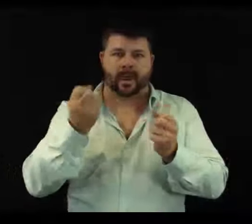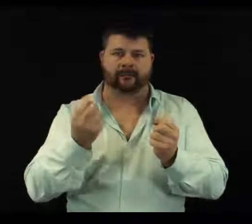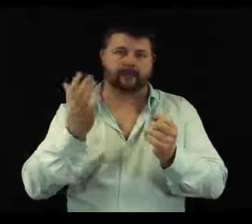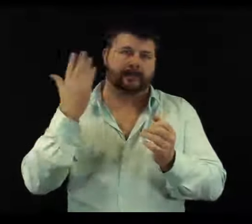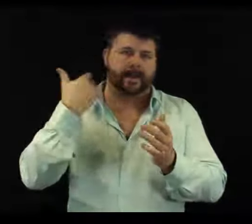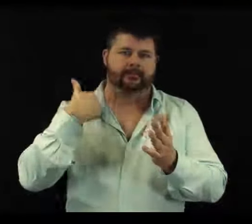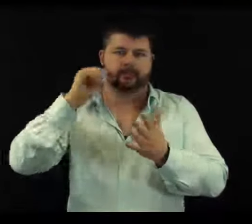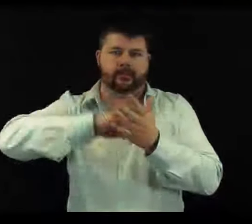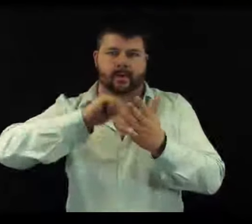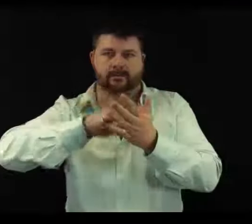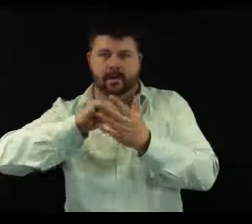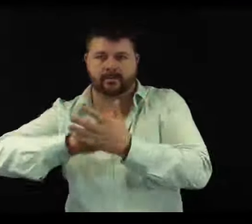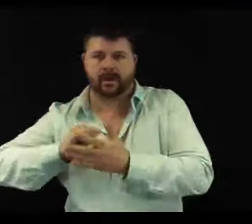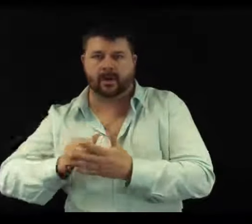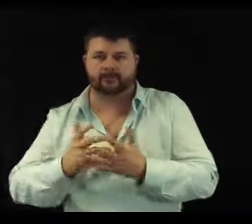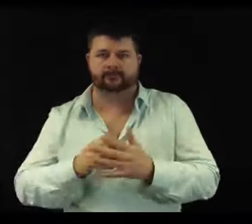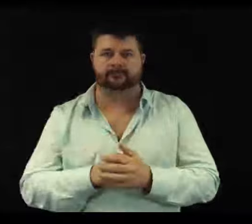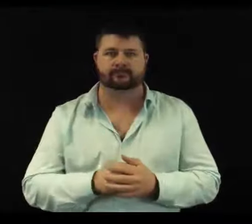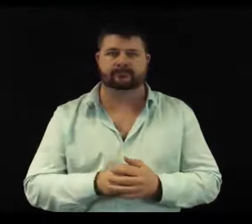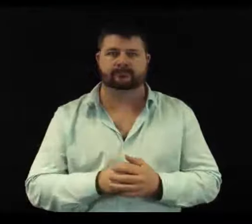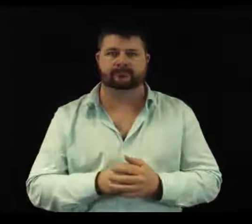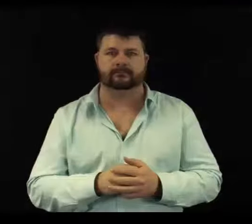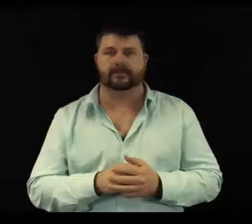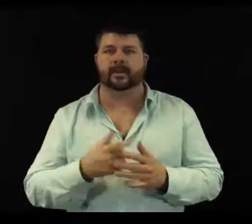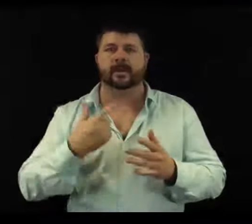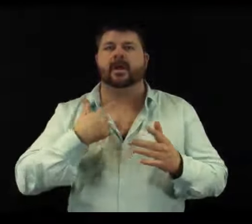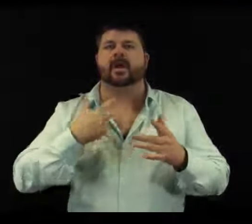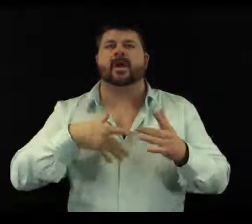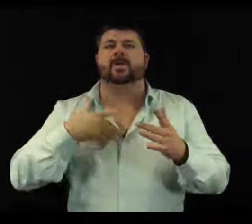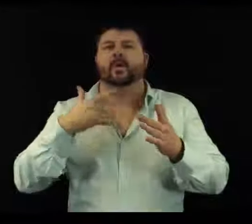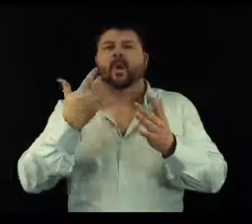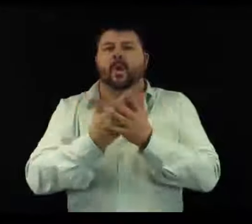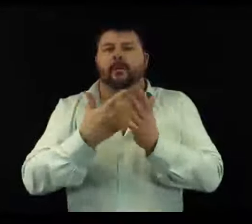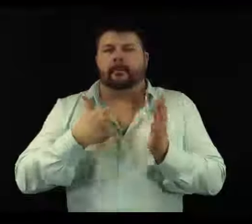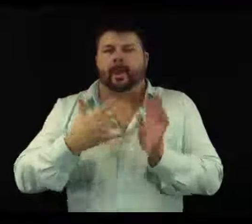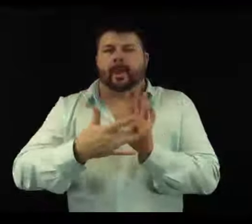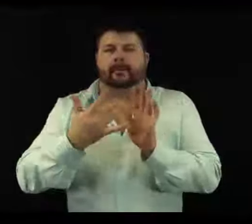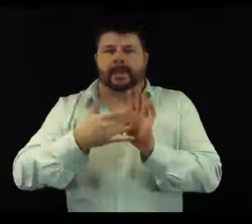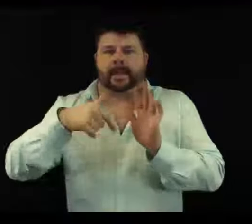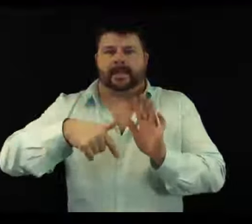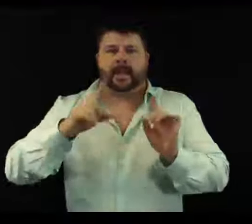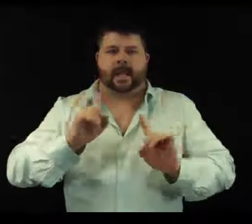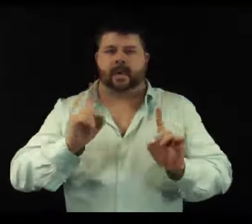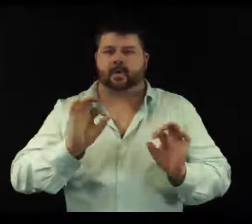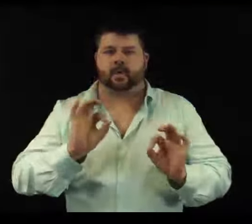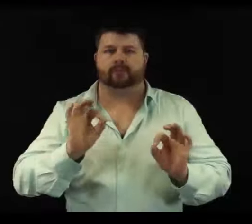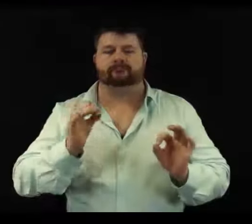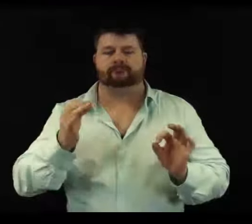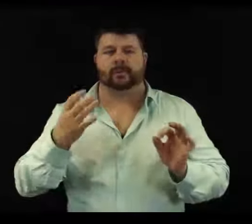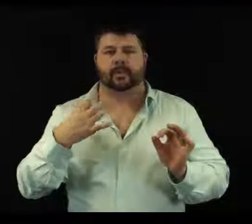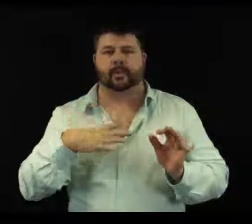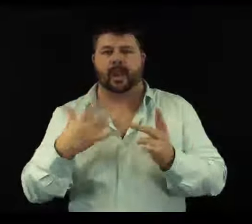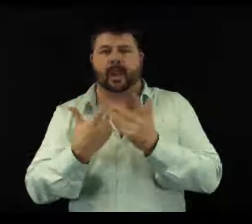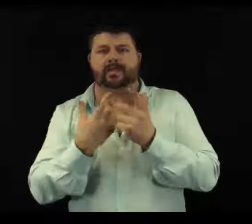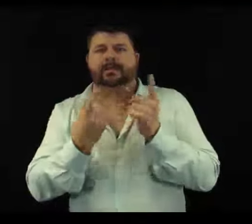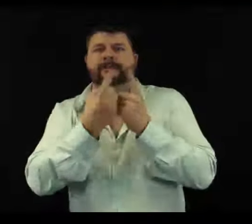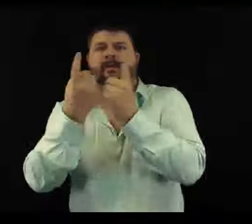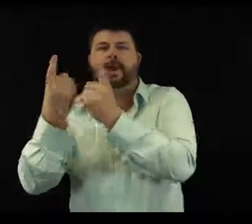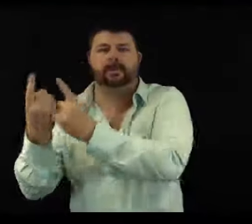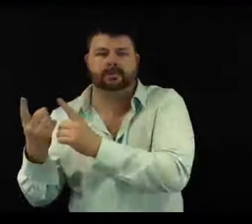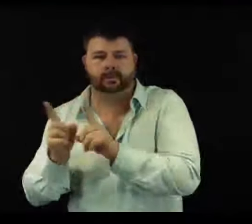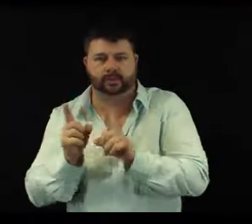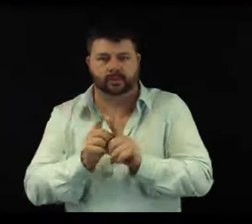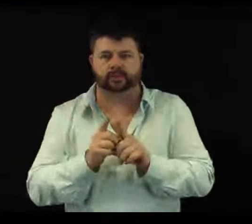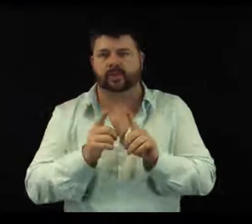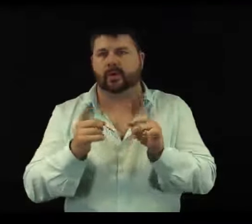purchased iTunes Music on your PC before using this account, it's a great idea to tap on the Not on this iPad button at the top of the